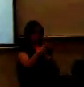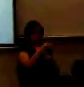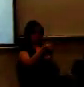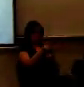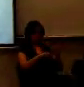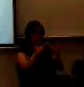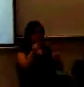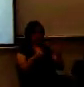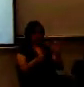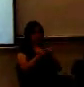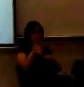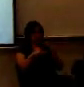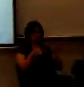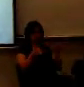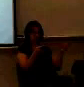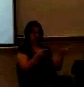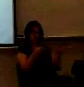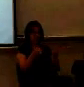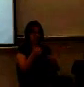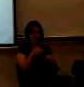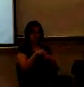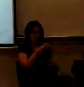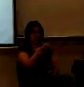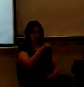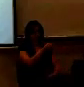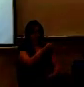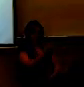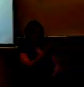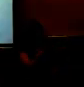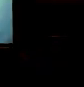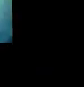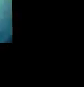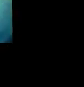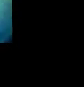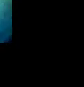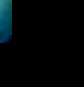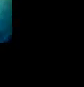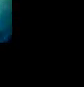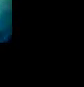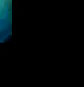And most of that variation probably happens in the cyanobacteria, which we'll get